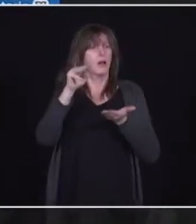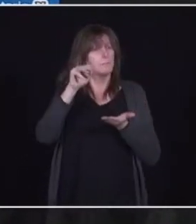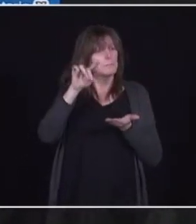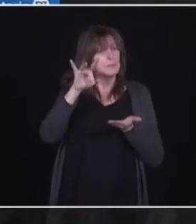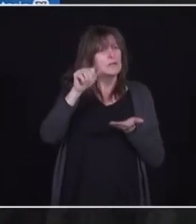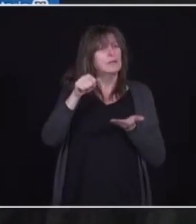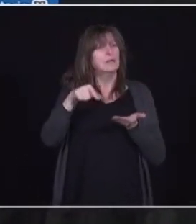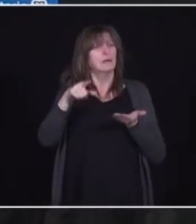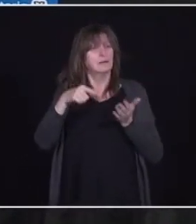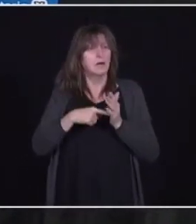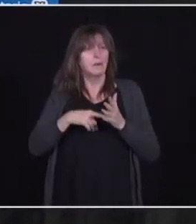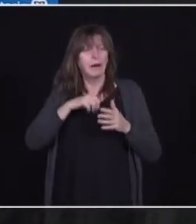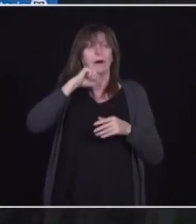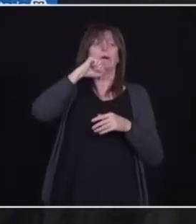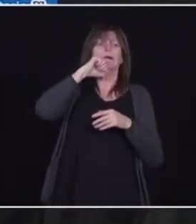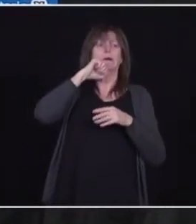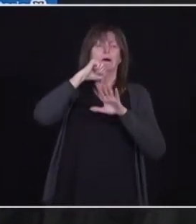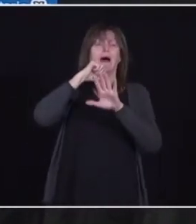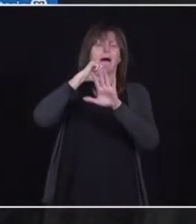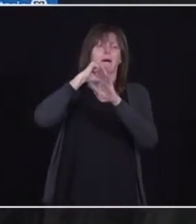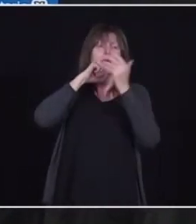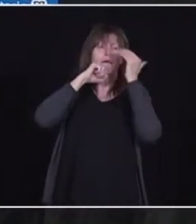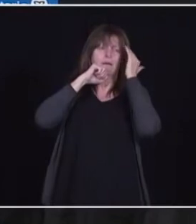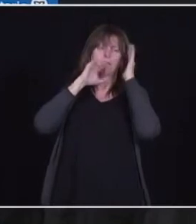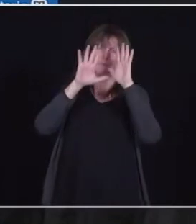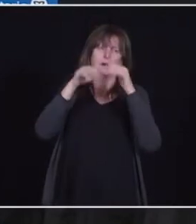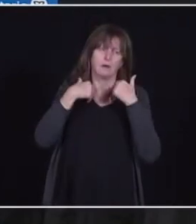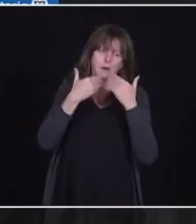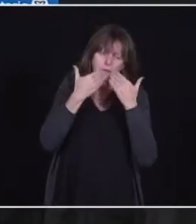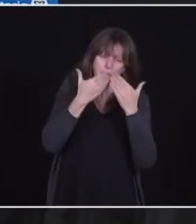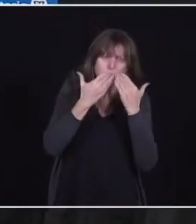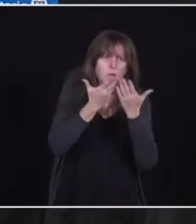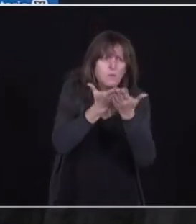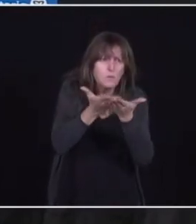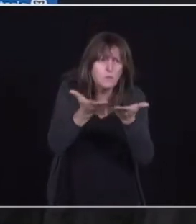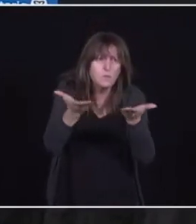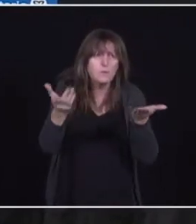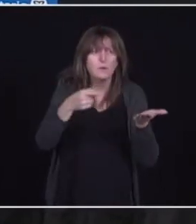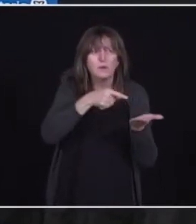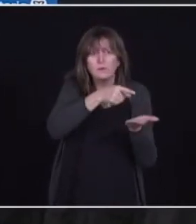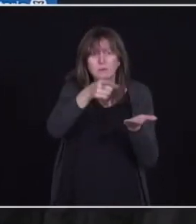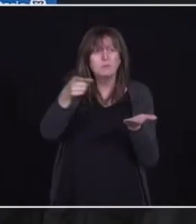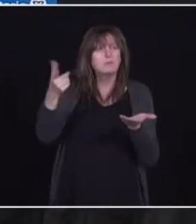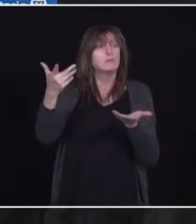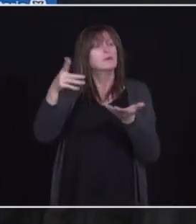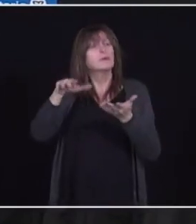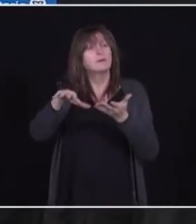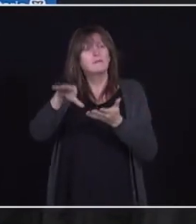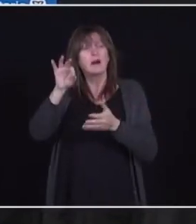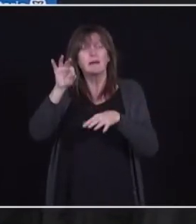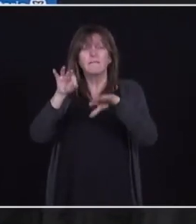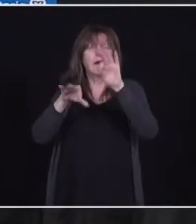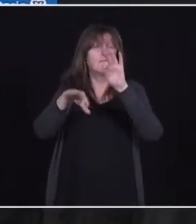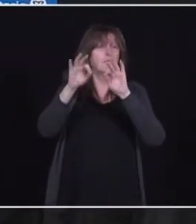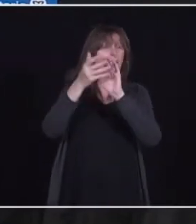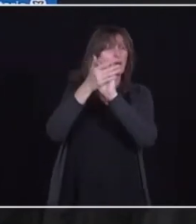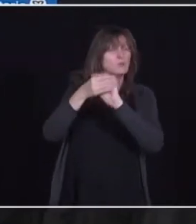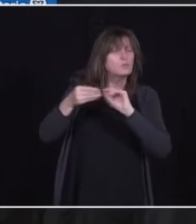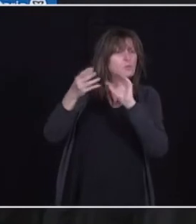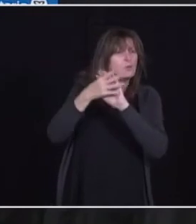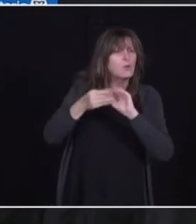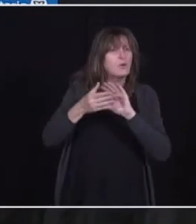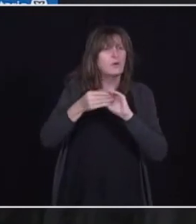while, Jamie. I want to thank you guys because you find a lot of stories, because everyone knows there's a million moving parts, and sometimes